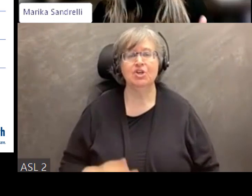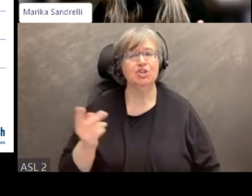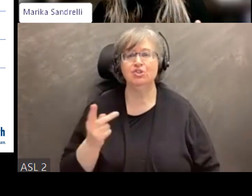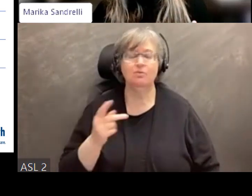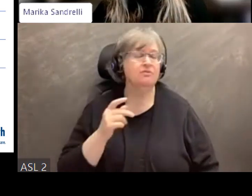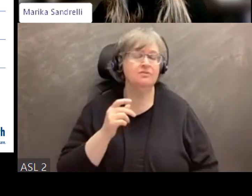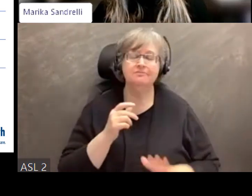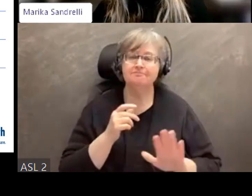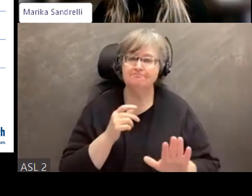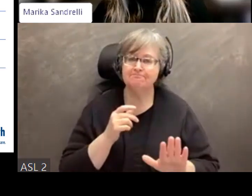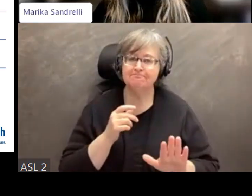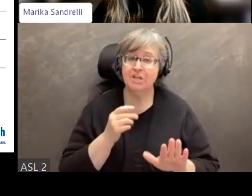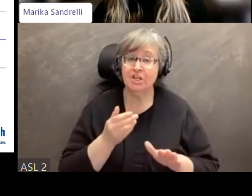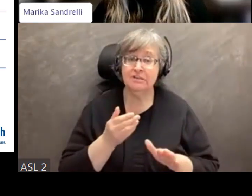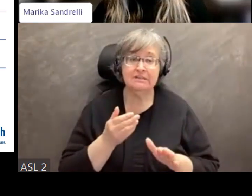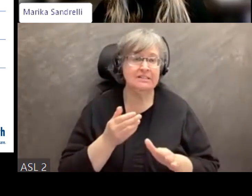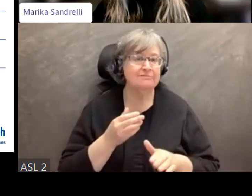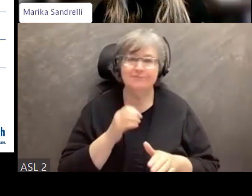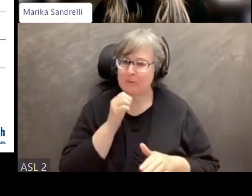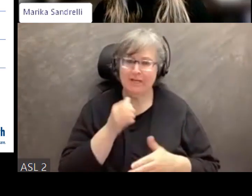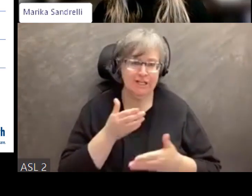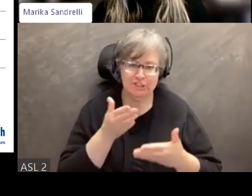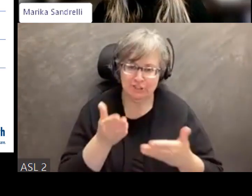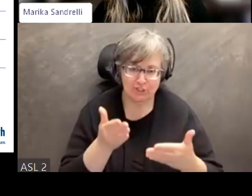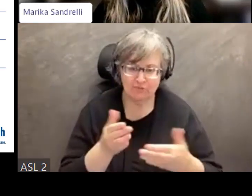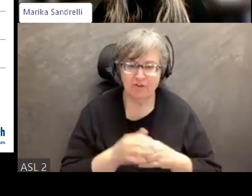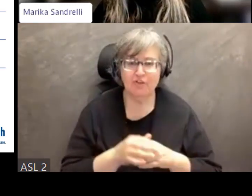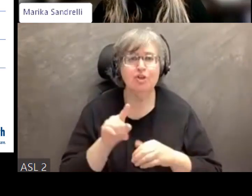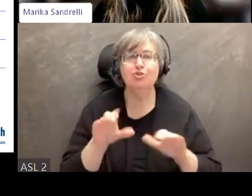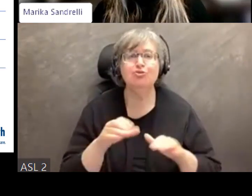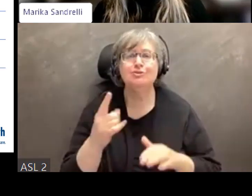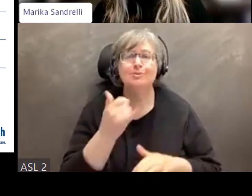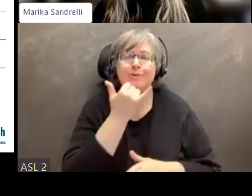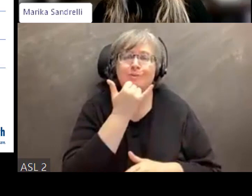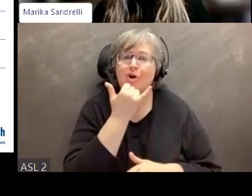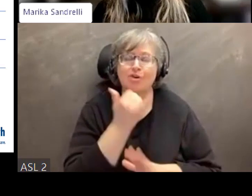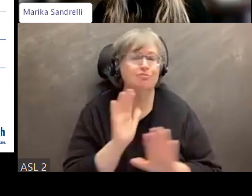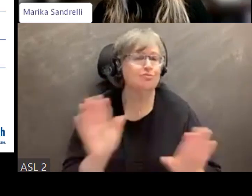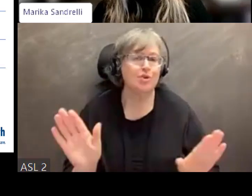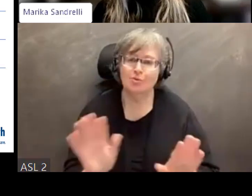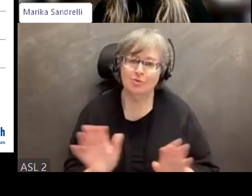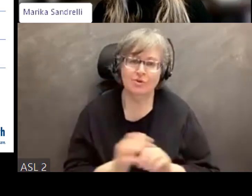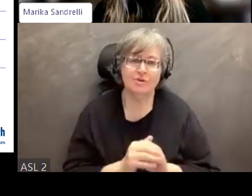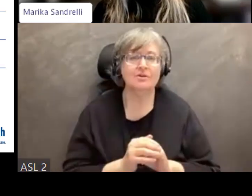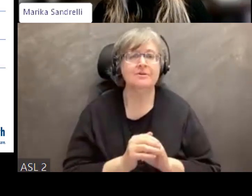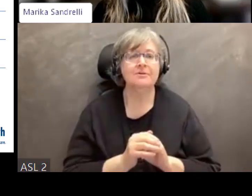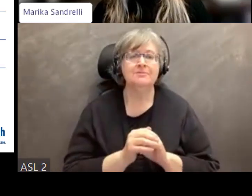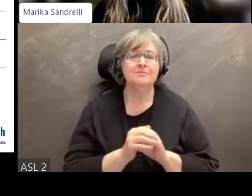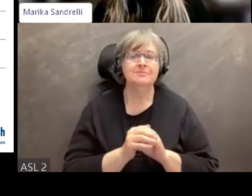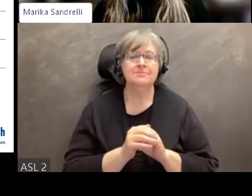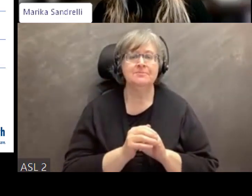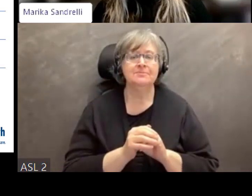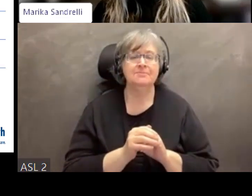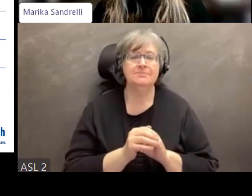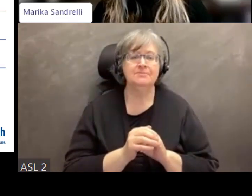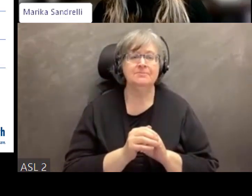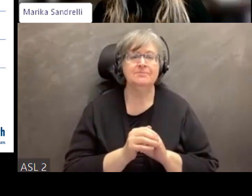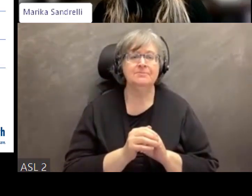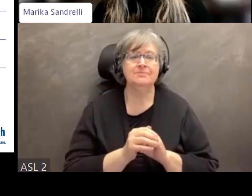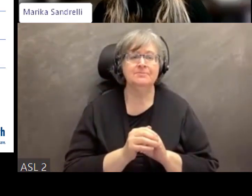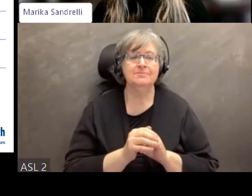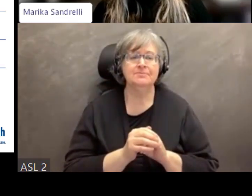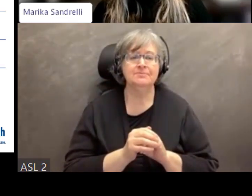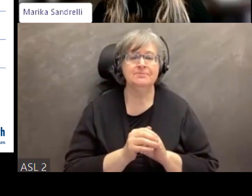So what Bev and I aren't suggesting right now is that you're doing anything wrong. There's a great